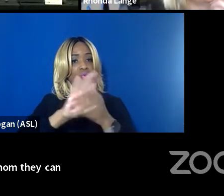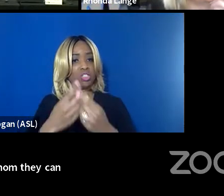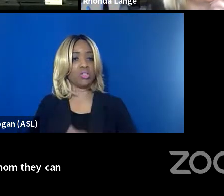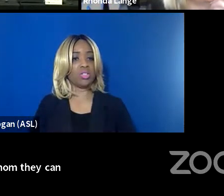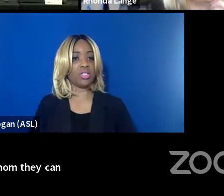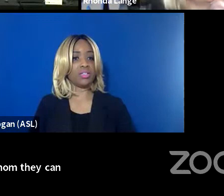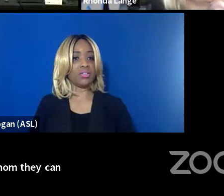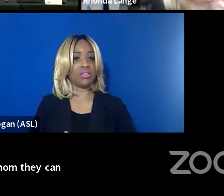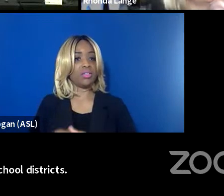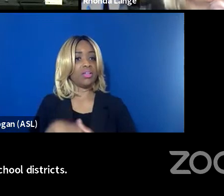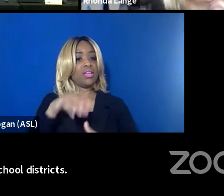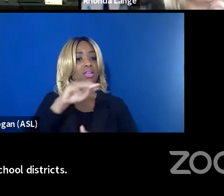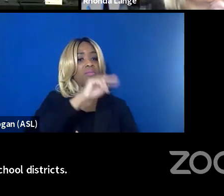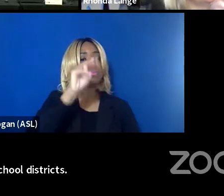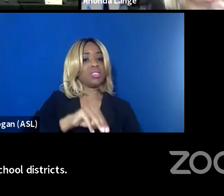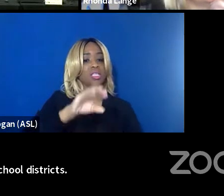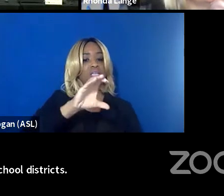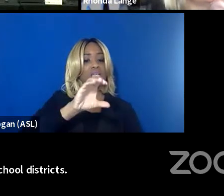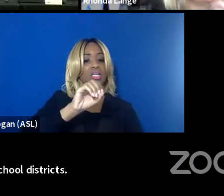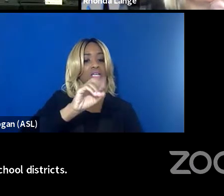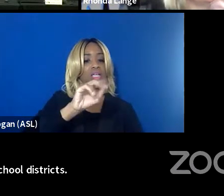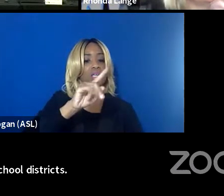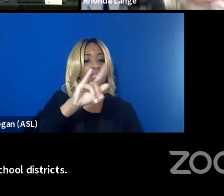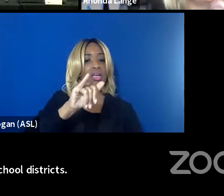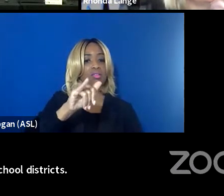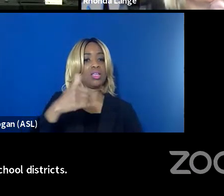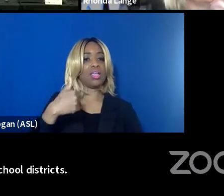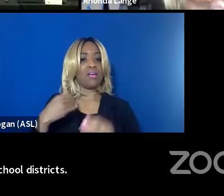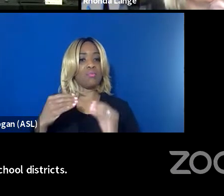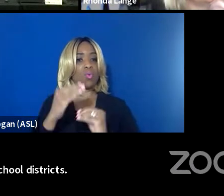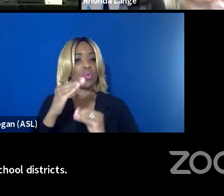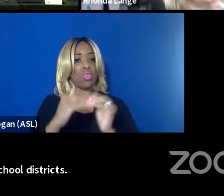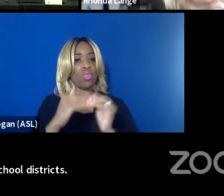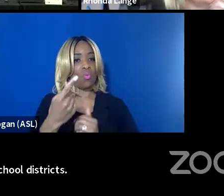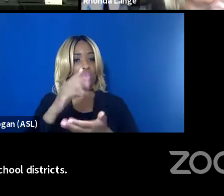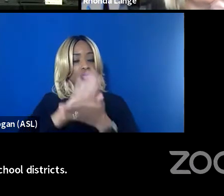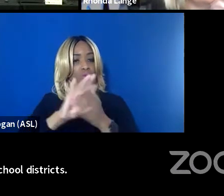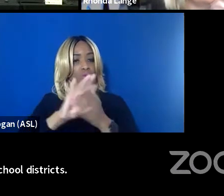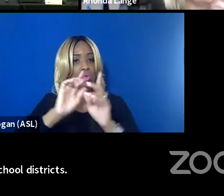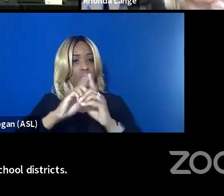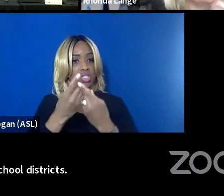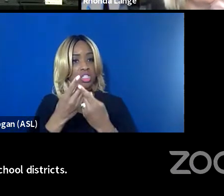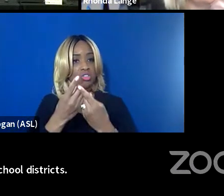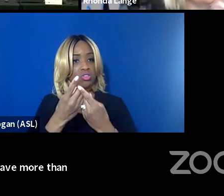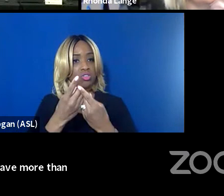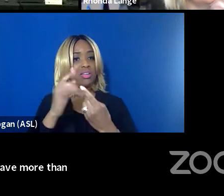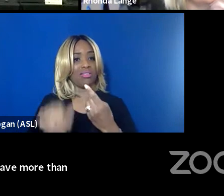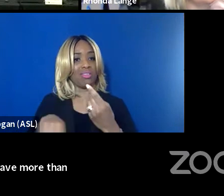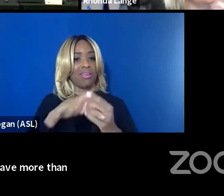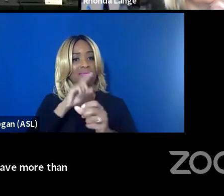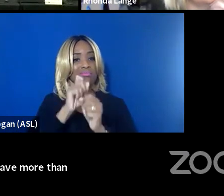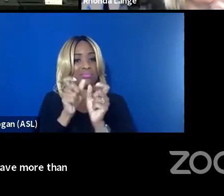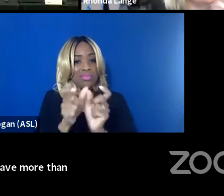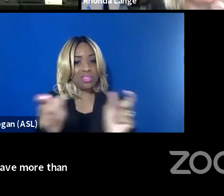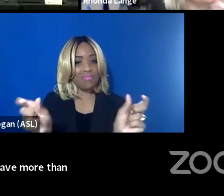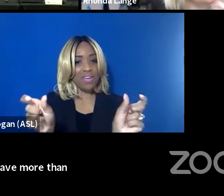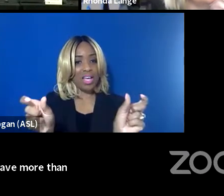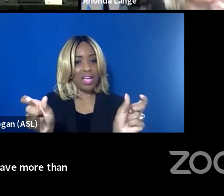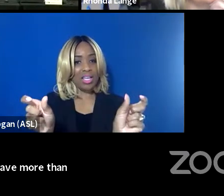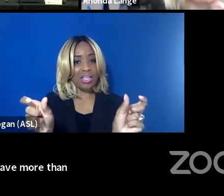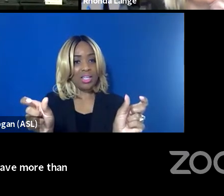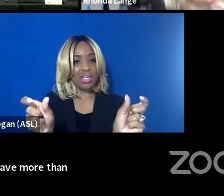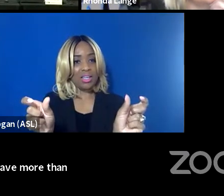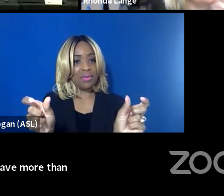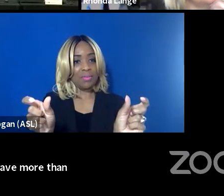In Muskegon County, we have more than one school district that is divided in terms